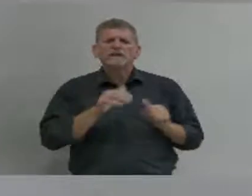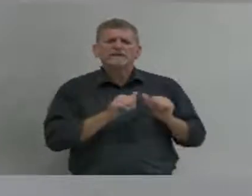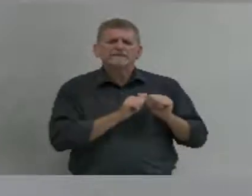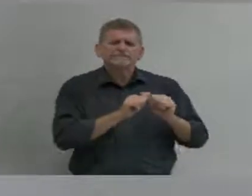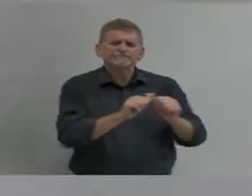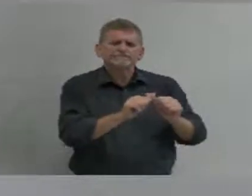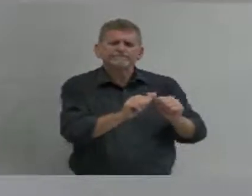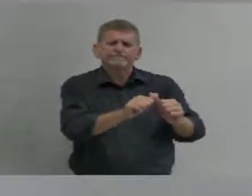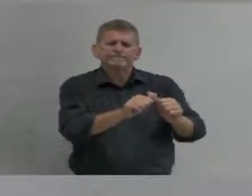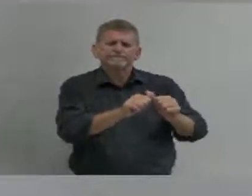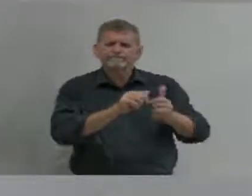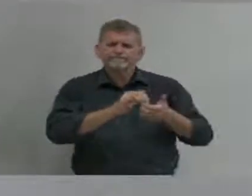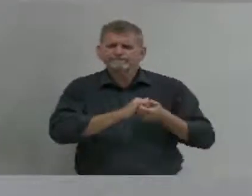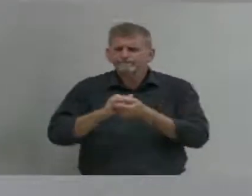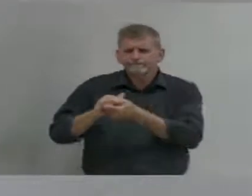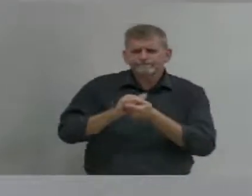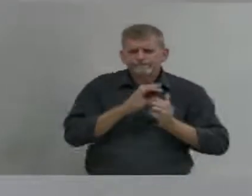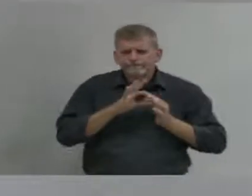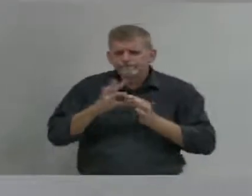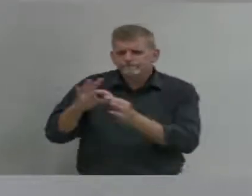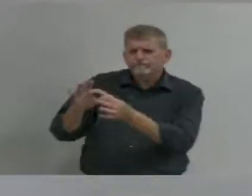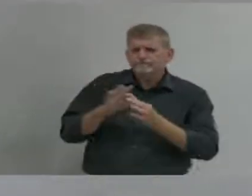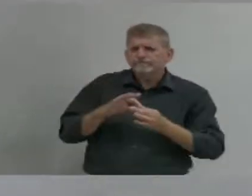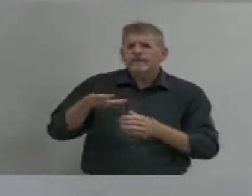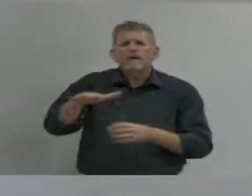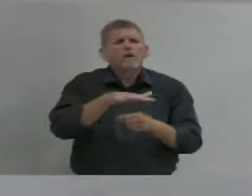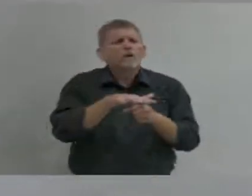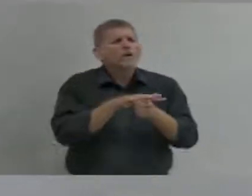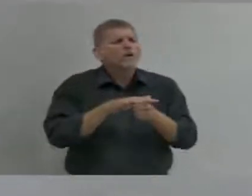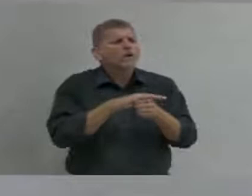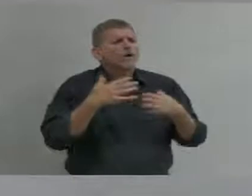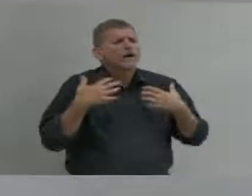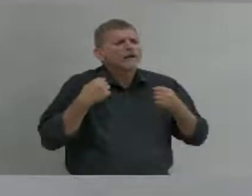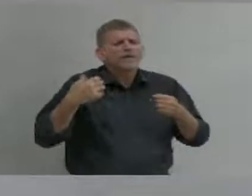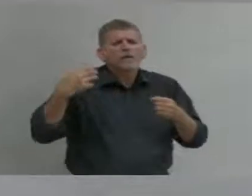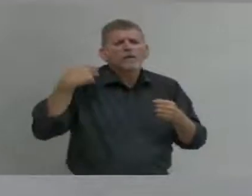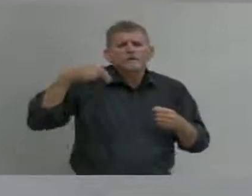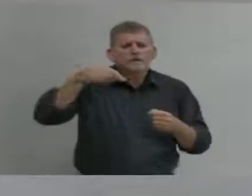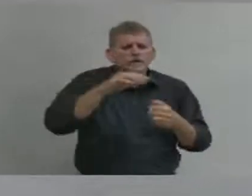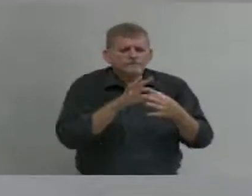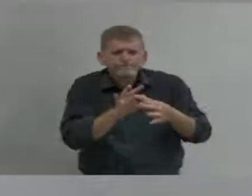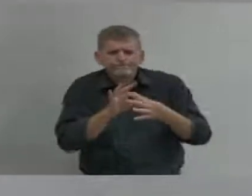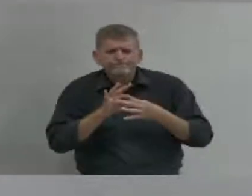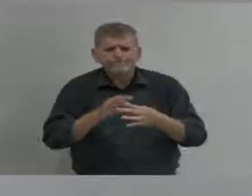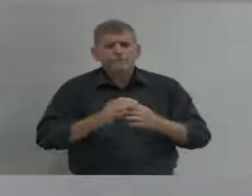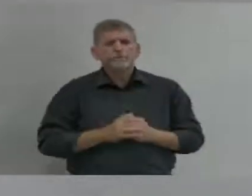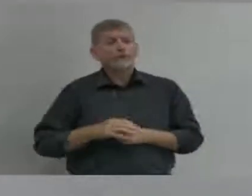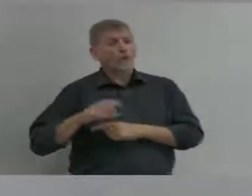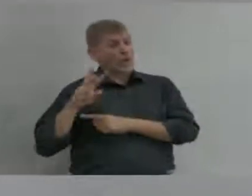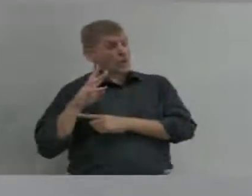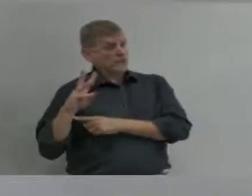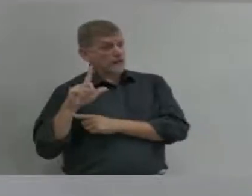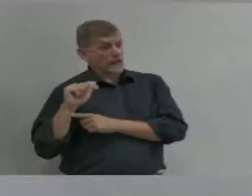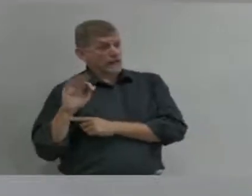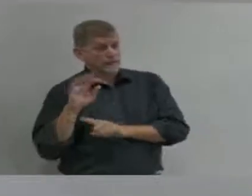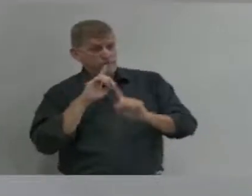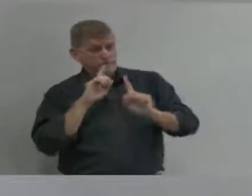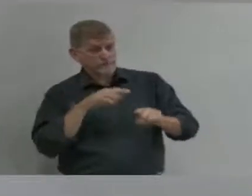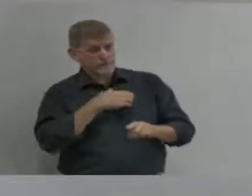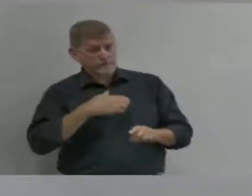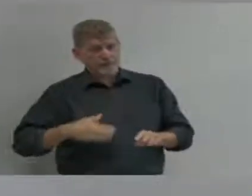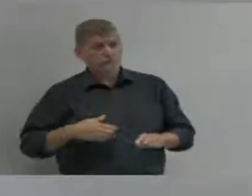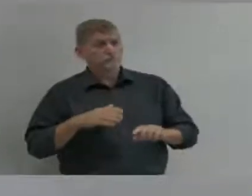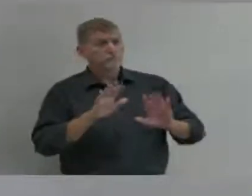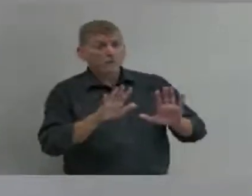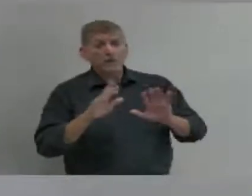officials, but I would certainly be in favor of that. And I know for the city of West Lafayette, we've always had a pretty strong